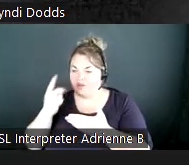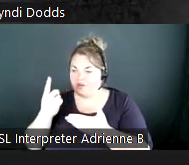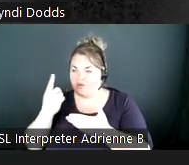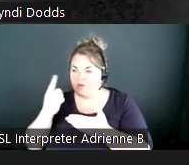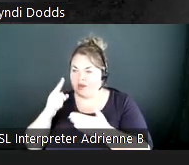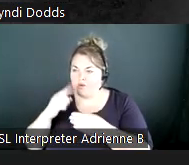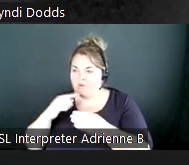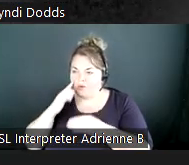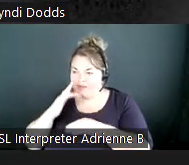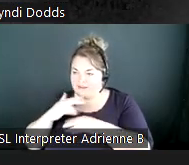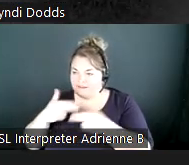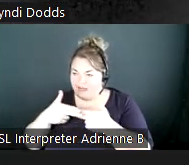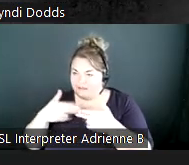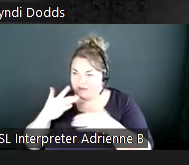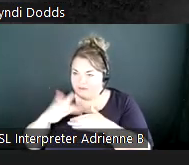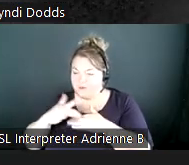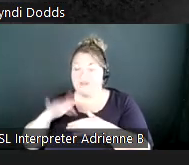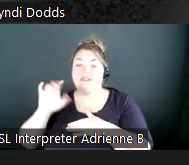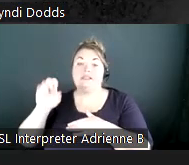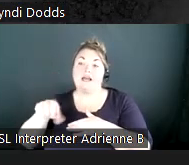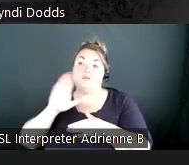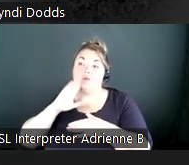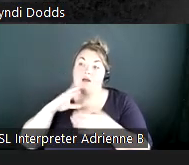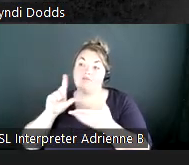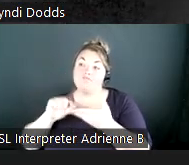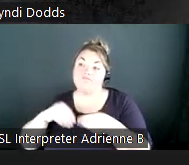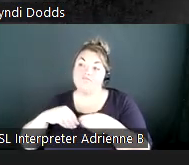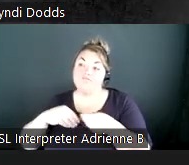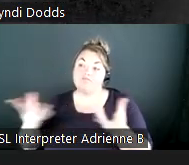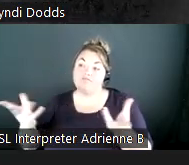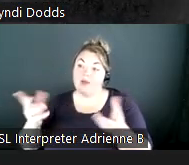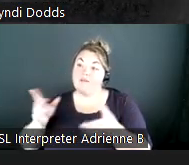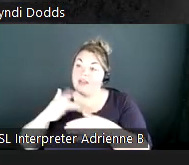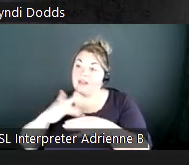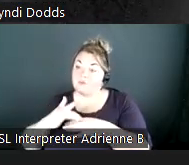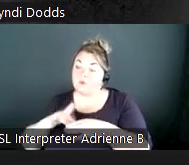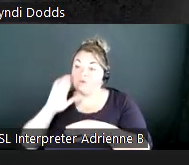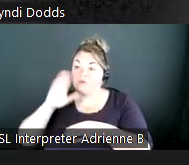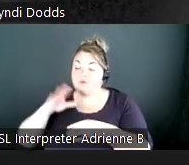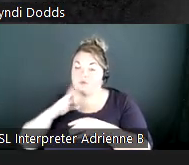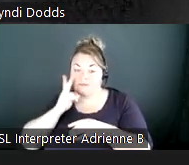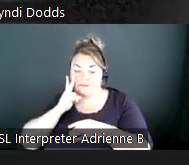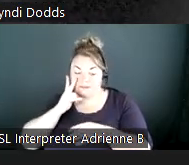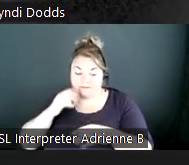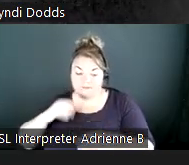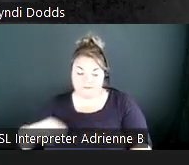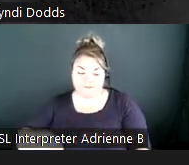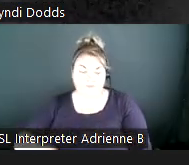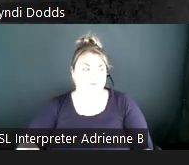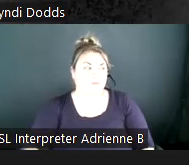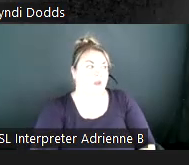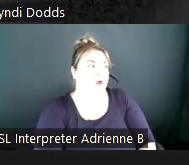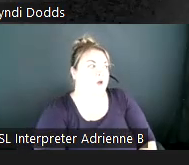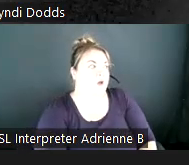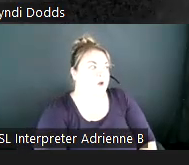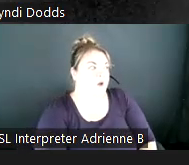slides be available? Yes, we will make those slides available. Let's see. Oh, and I see,